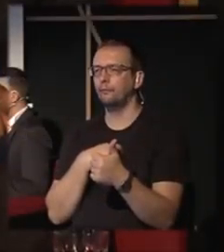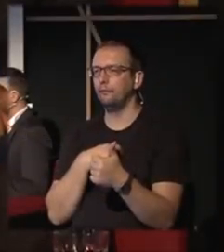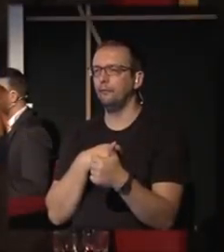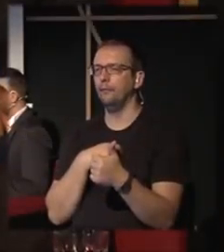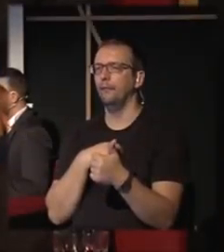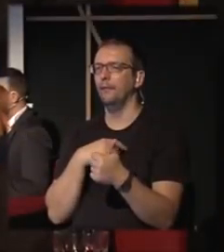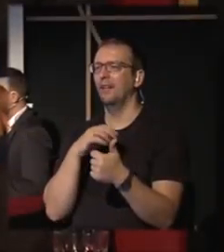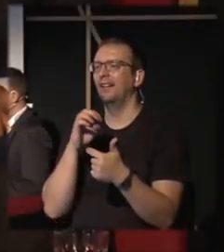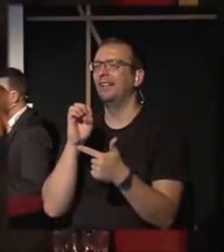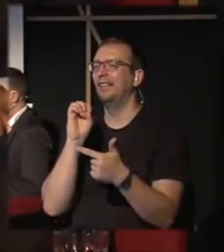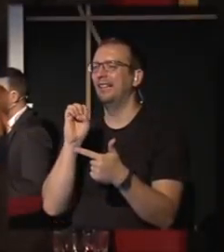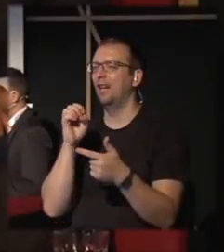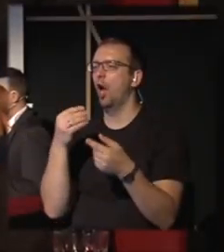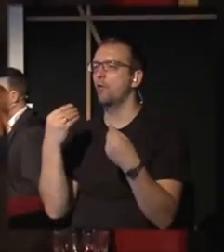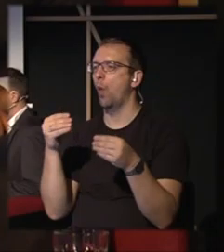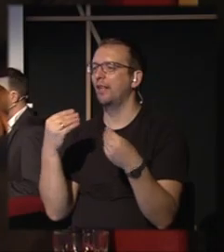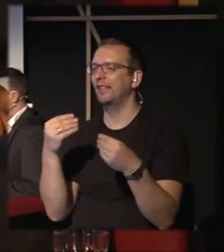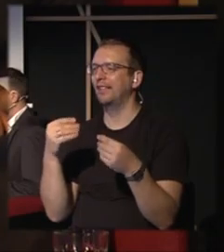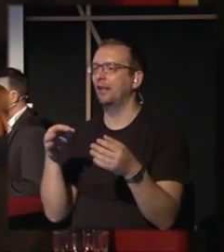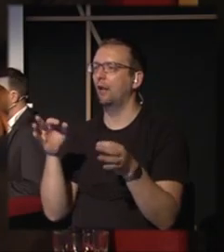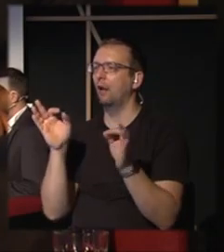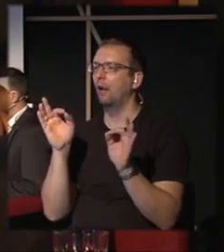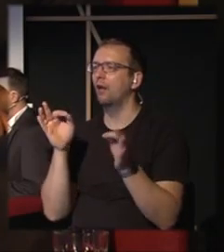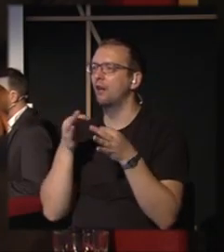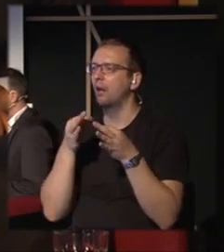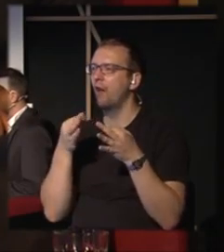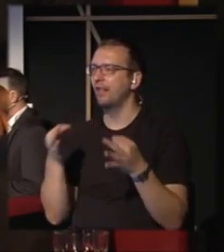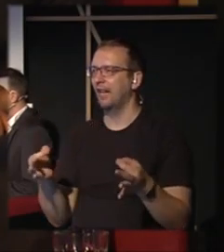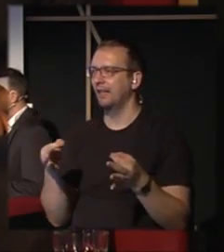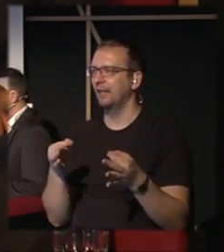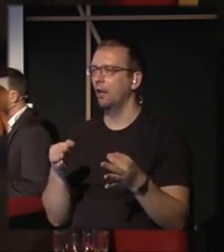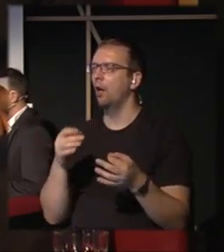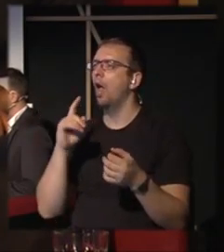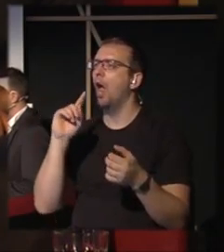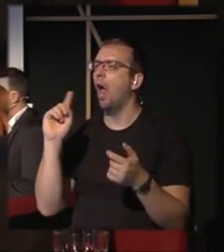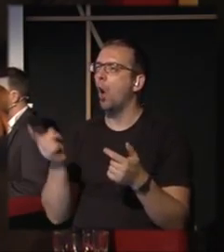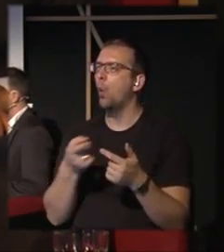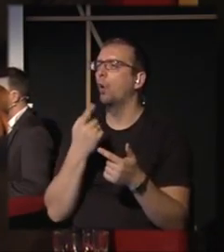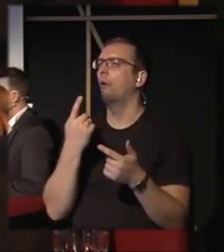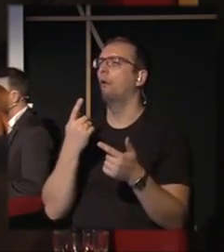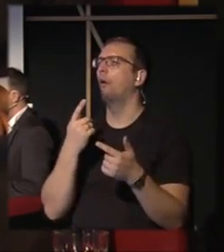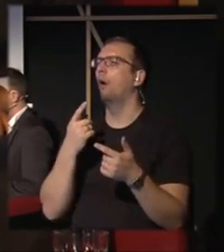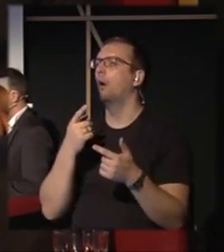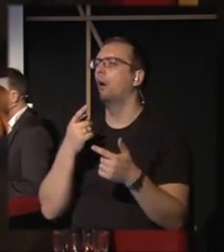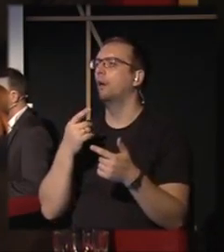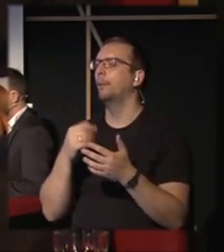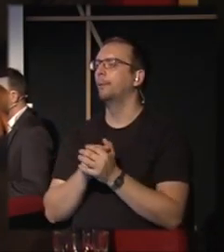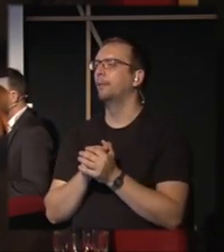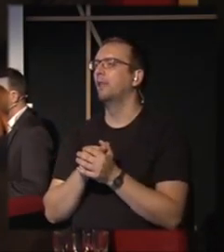attendance was enormous, and all the time we went to the stadium, it was full, and